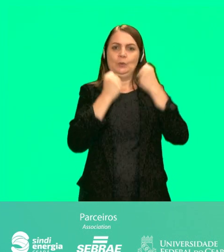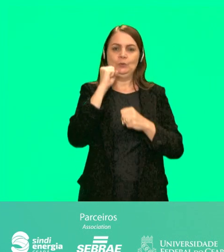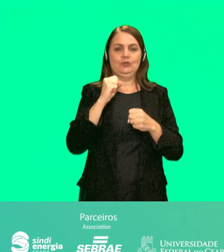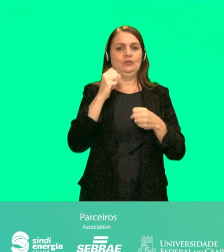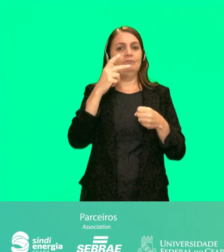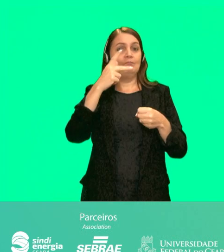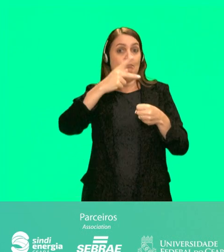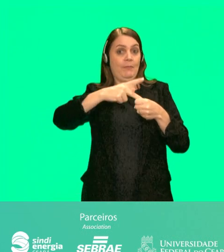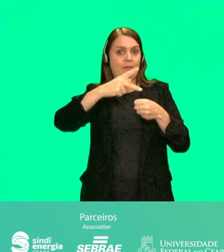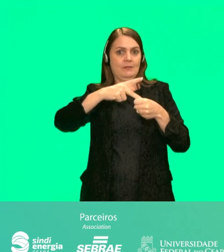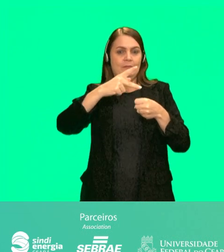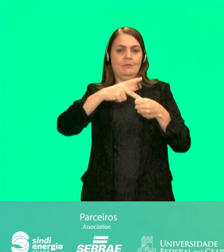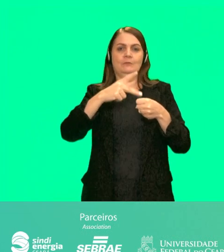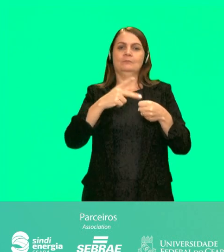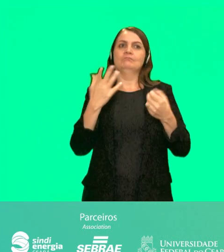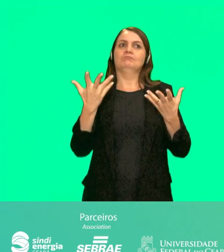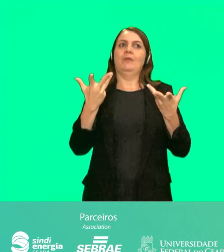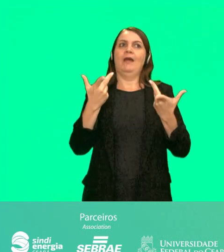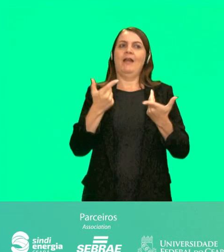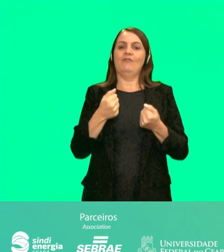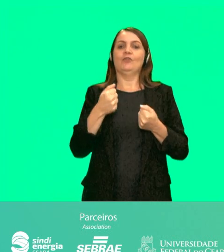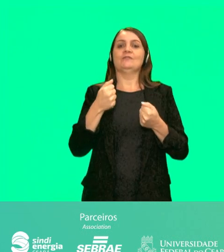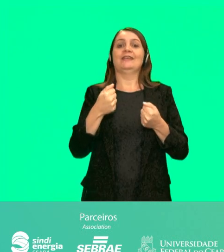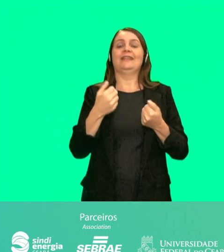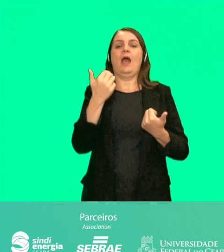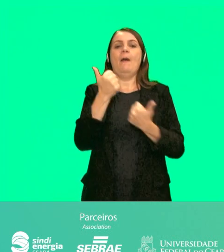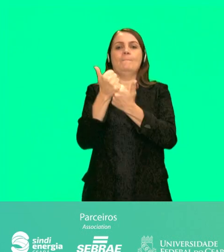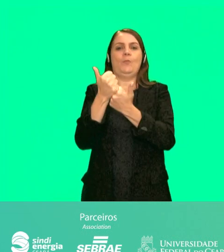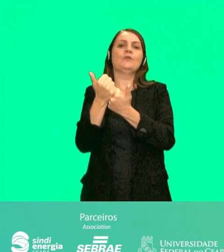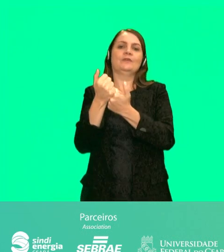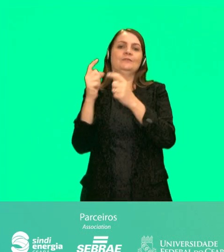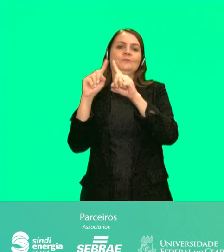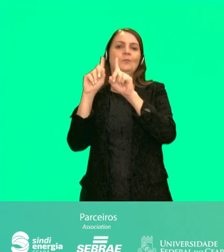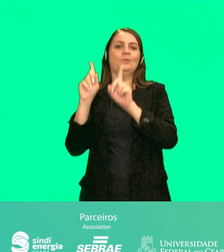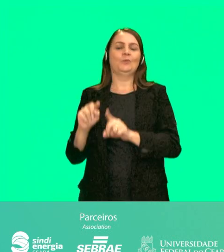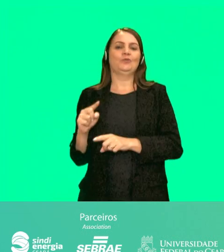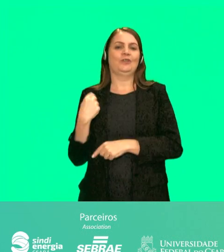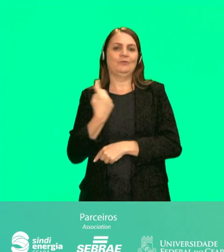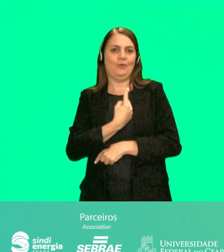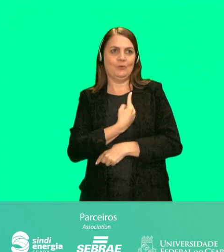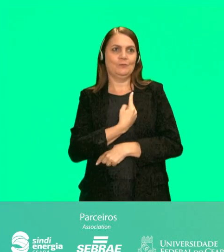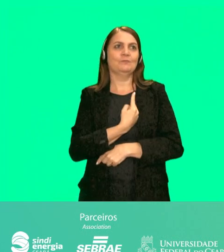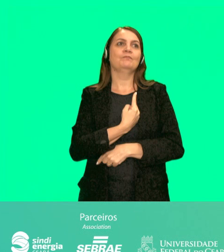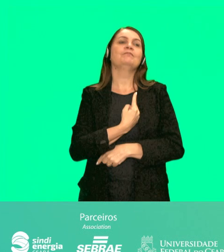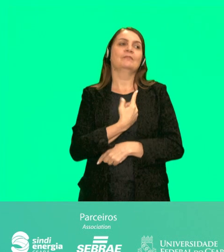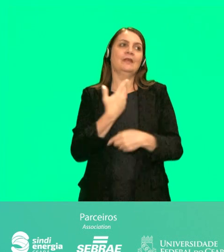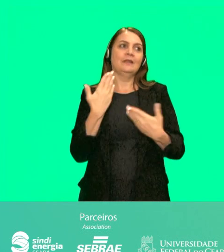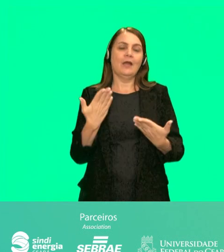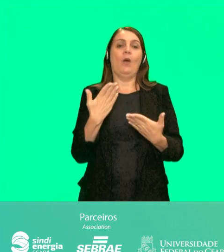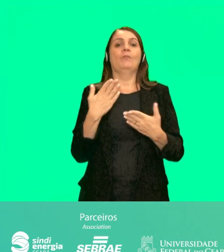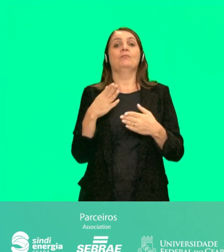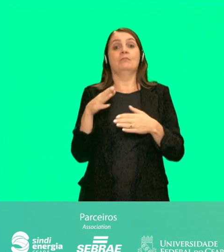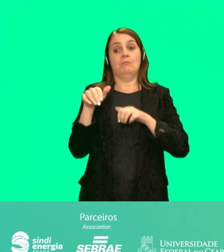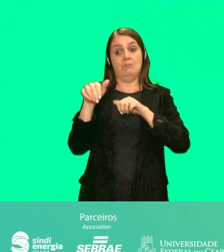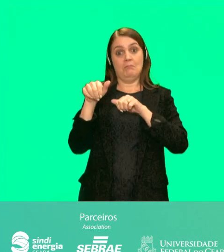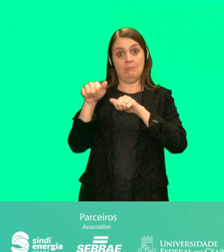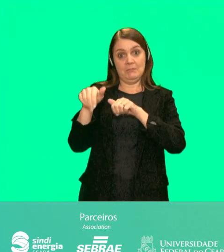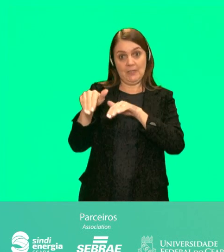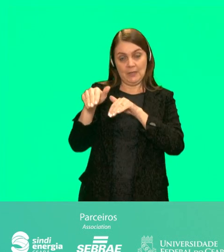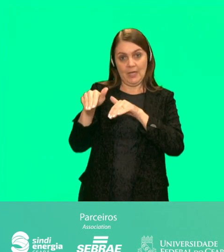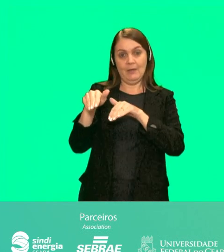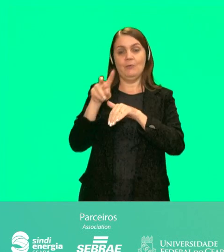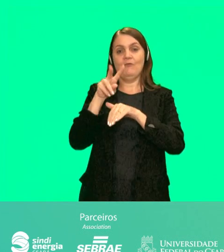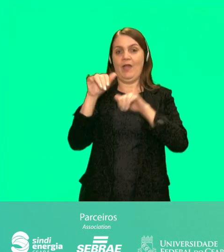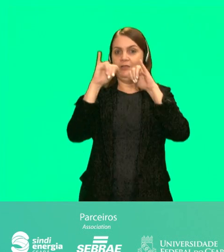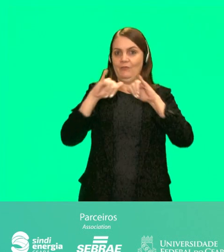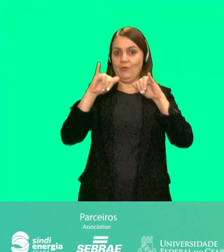disclosed, Em breve, and daqui a um next mês, year I will bring todas you as all the informações a respeito desse projeto details poderão ser divulgadas. all the details associated,